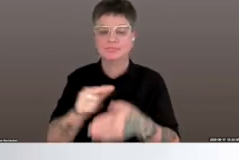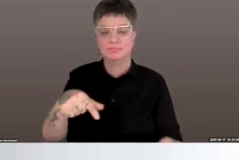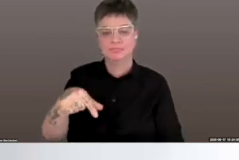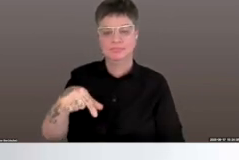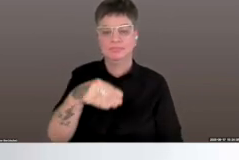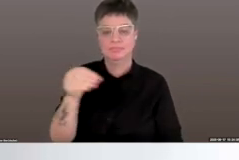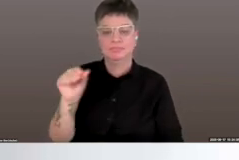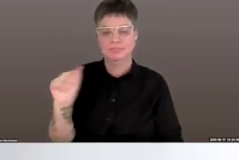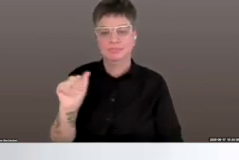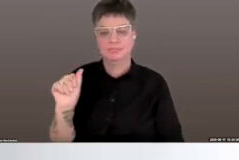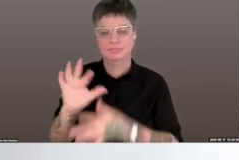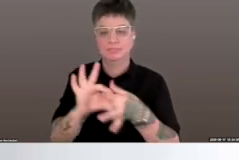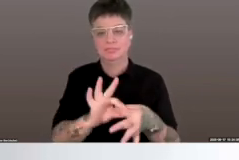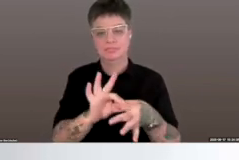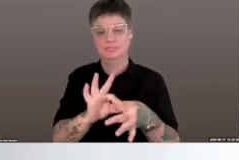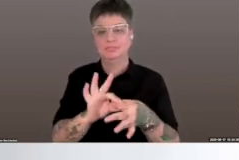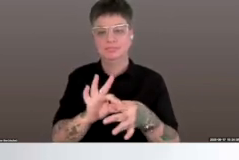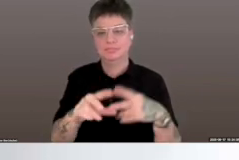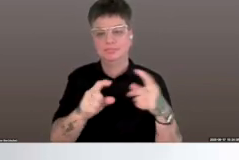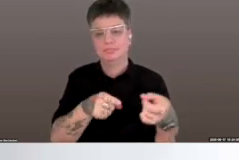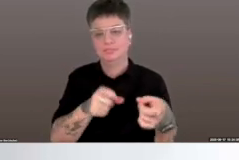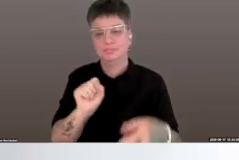related, but I will hand it to Steph.